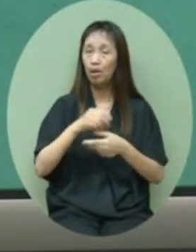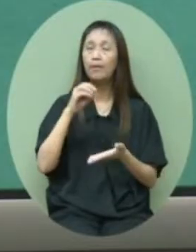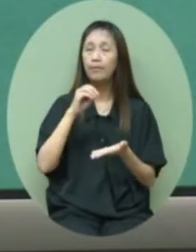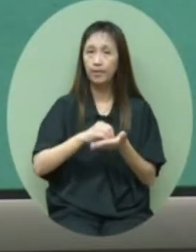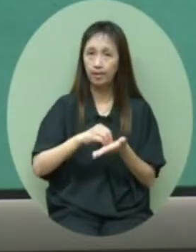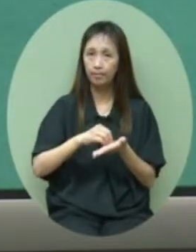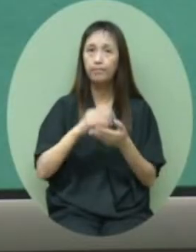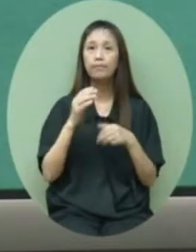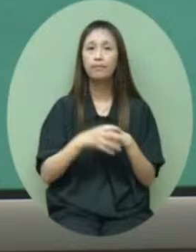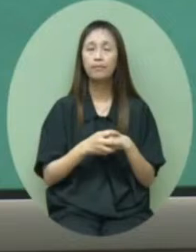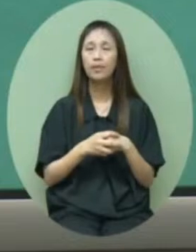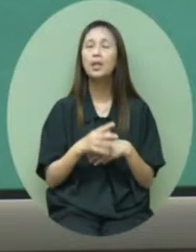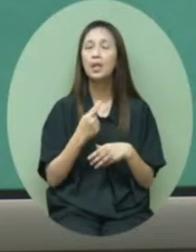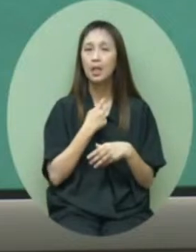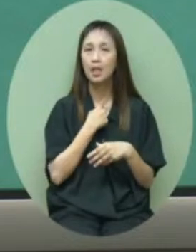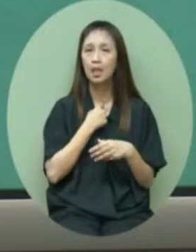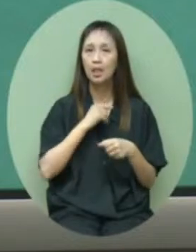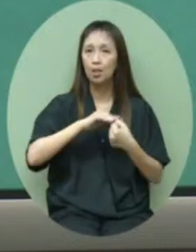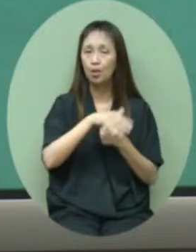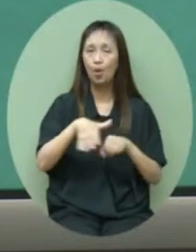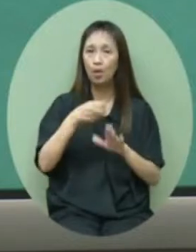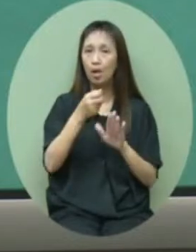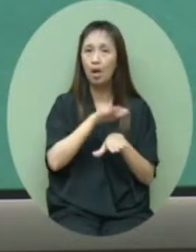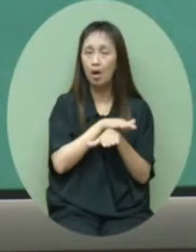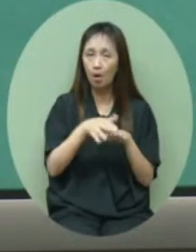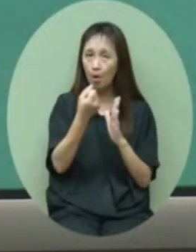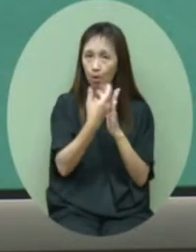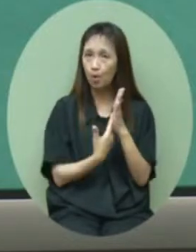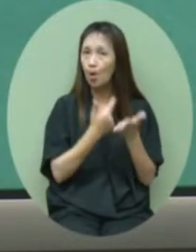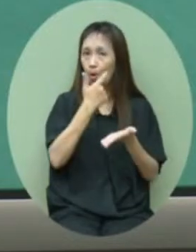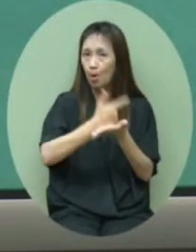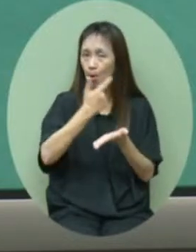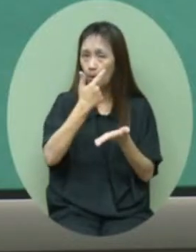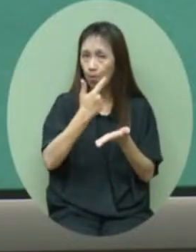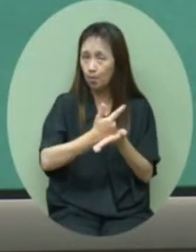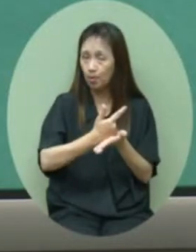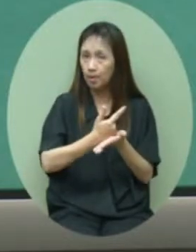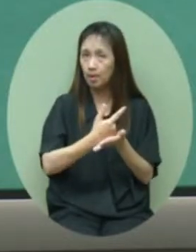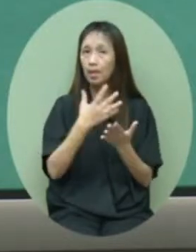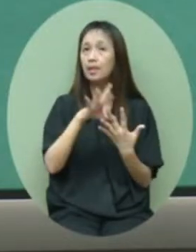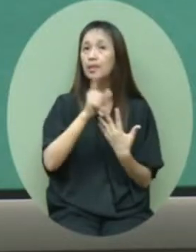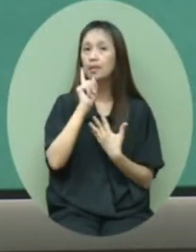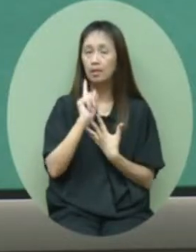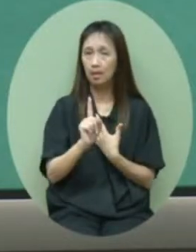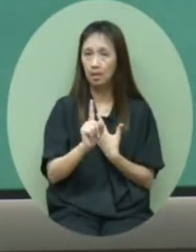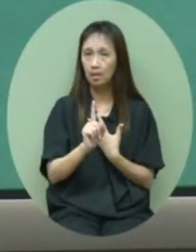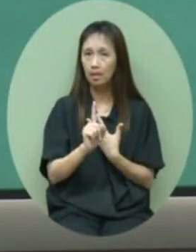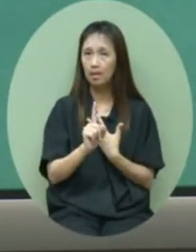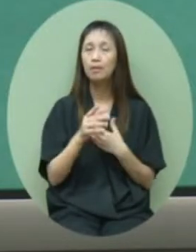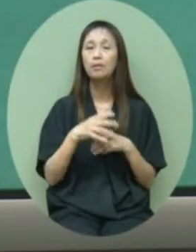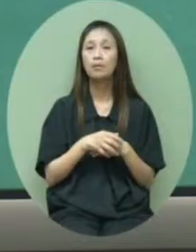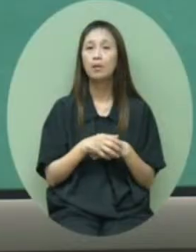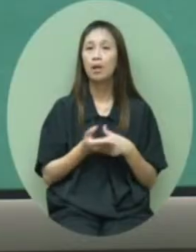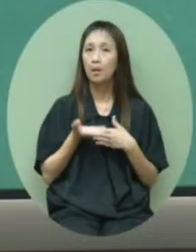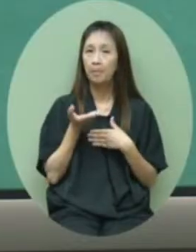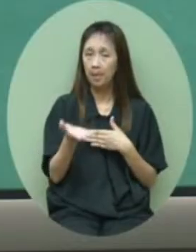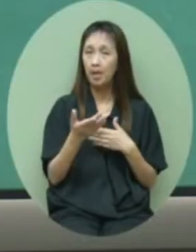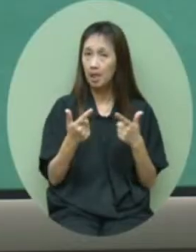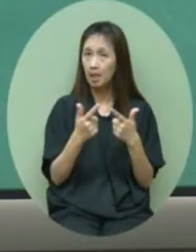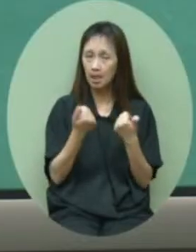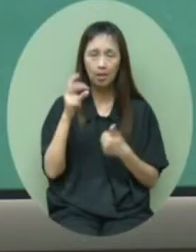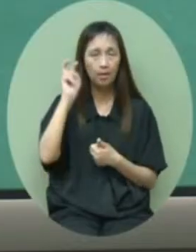delegated to fulfill any function by the laws of the Hong Kong SAR must put